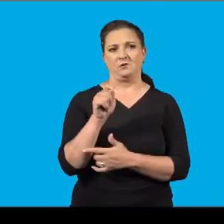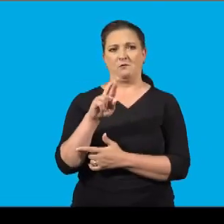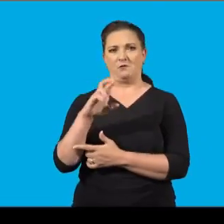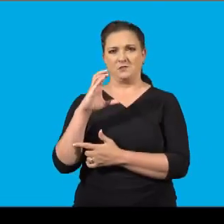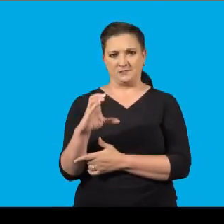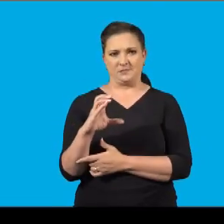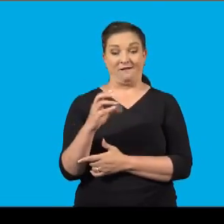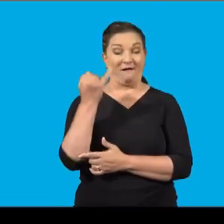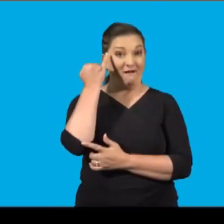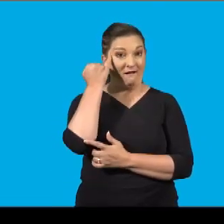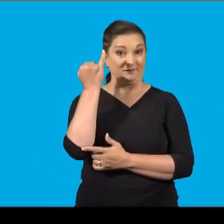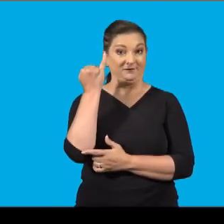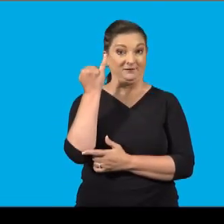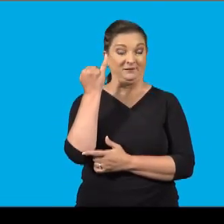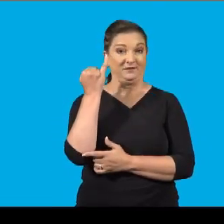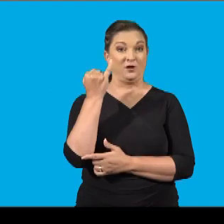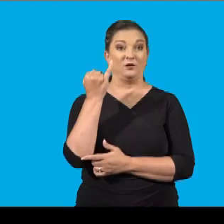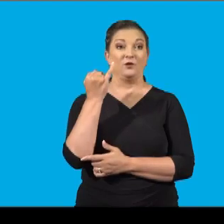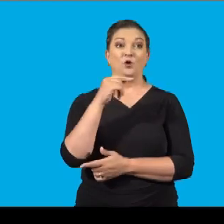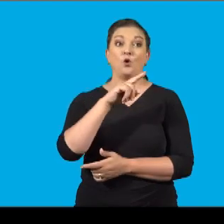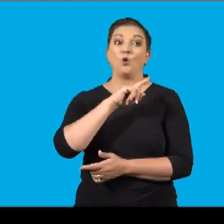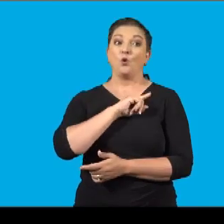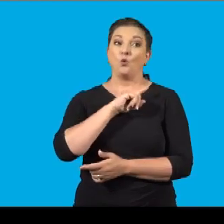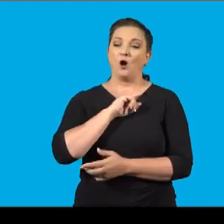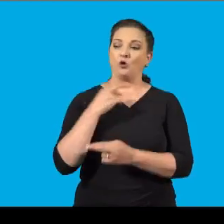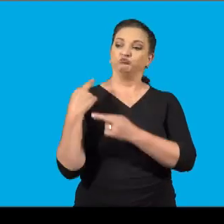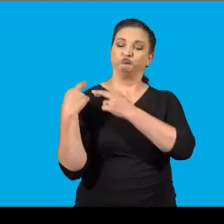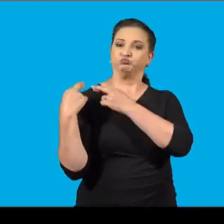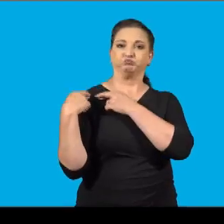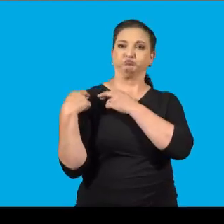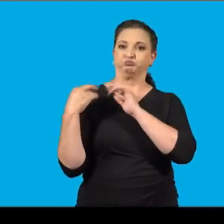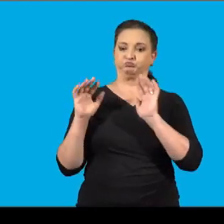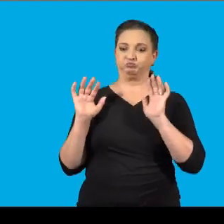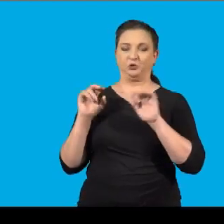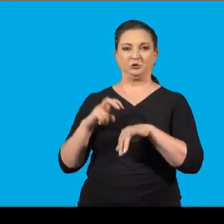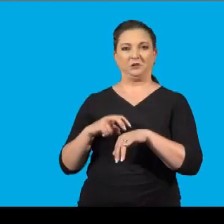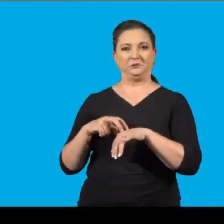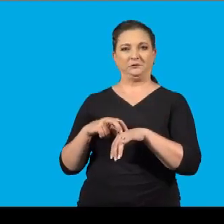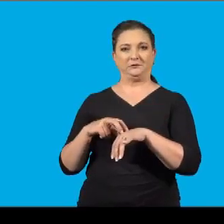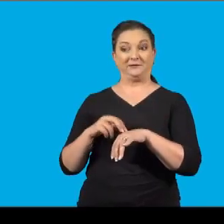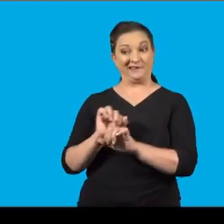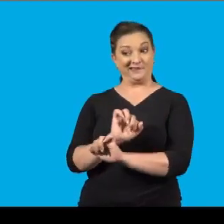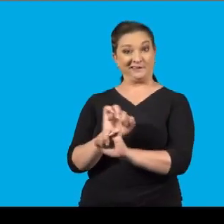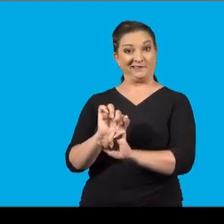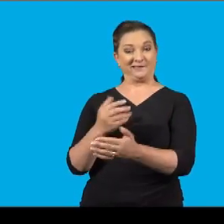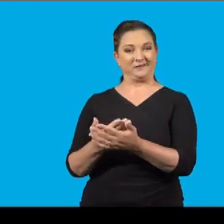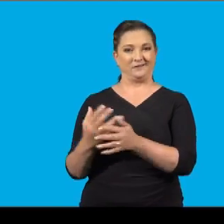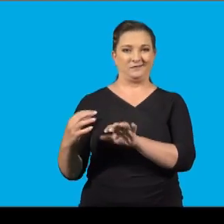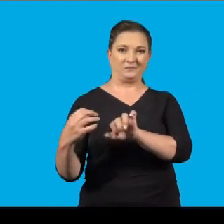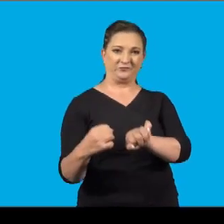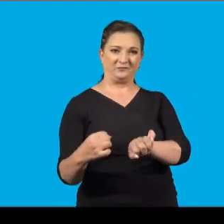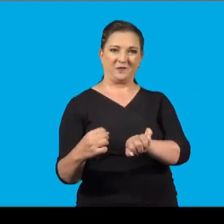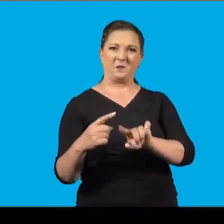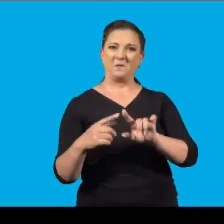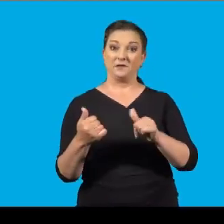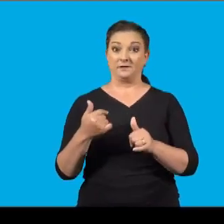Commission, TRC, in order, it's there, to avoid responsibility. Their approach was built around the